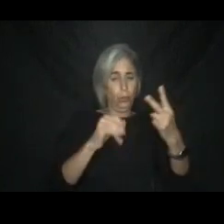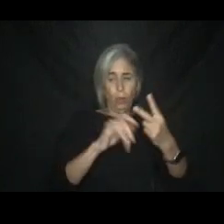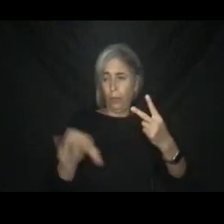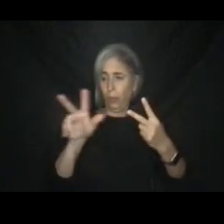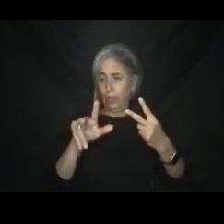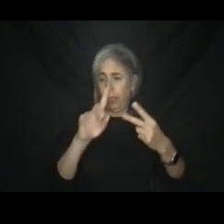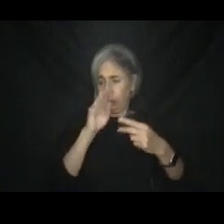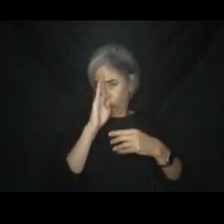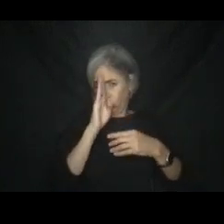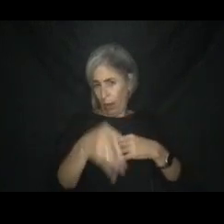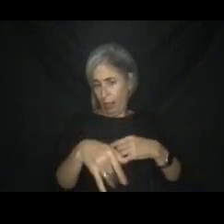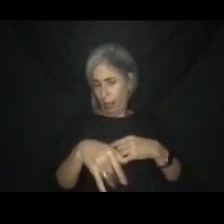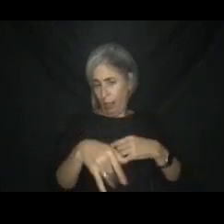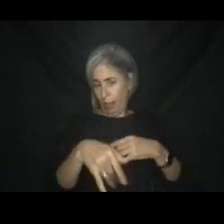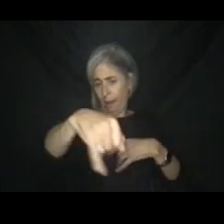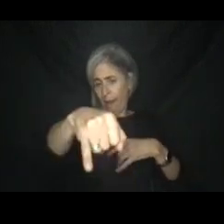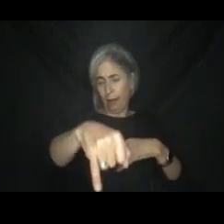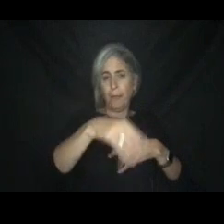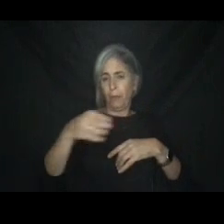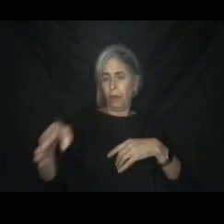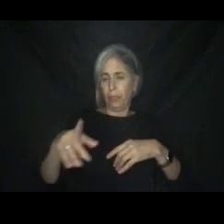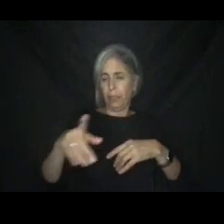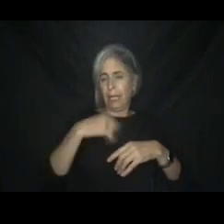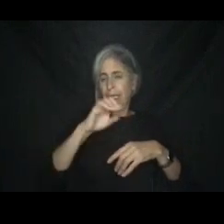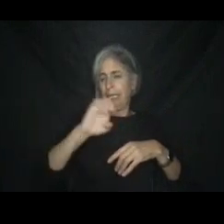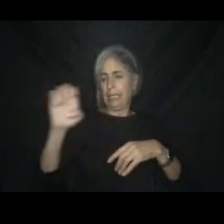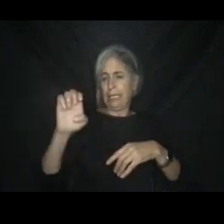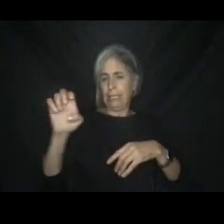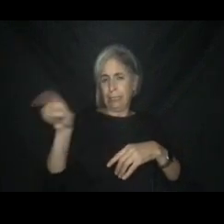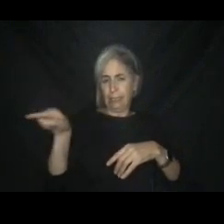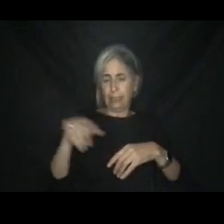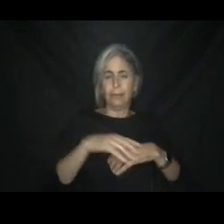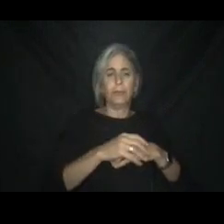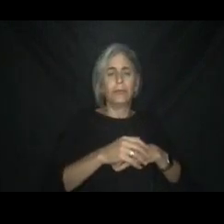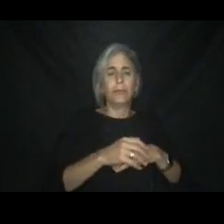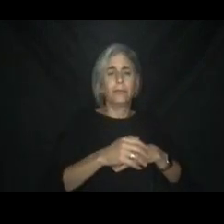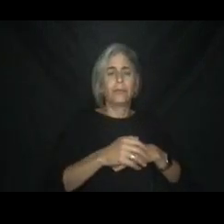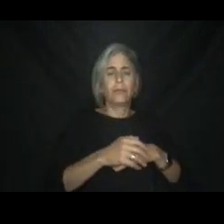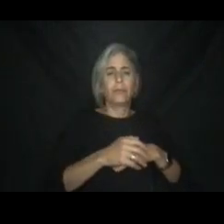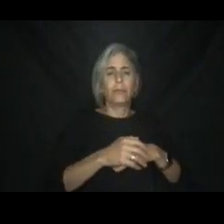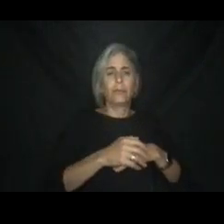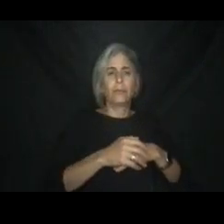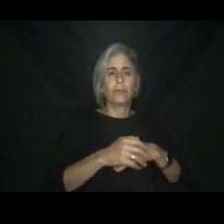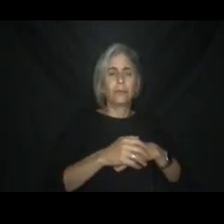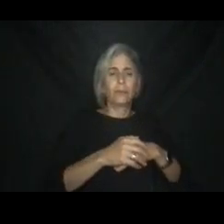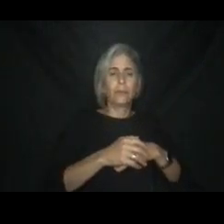line is Boynton Beach Boulevard and its easterly extension. Next slide, please.